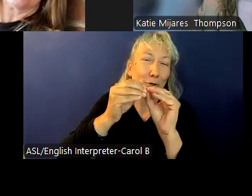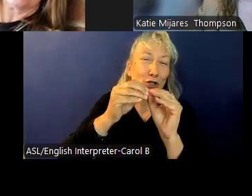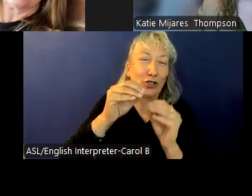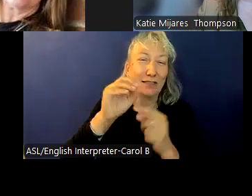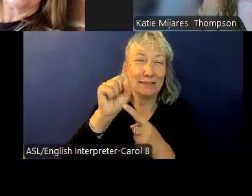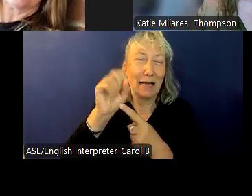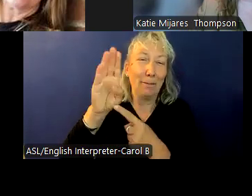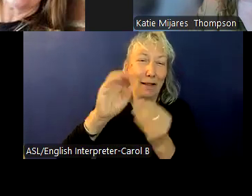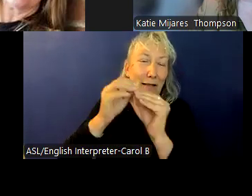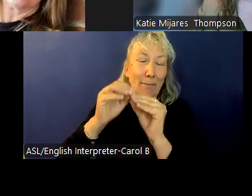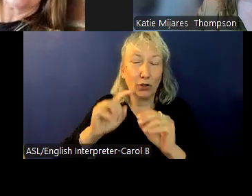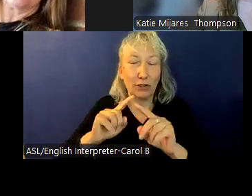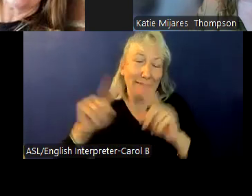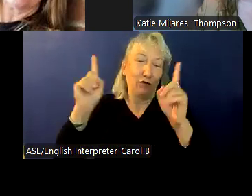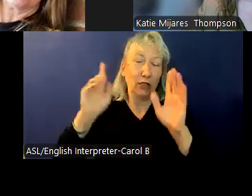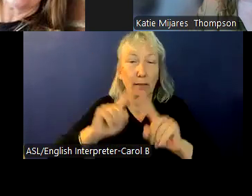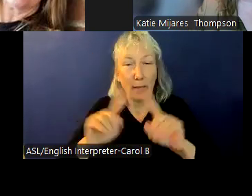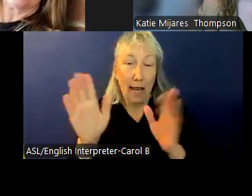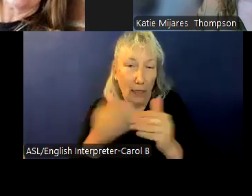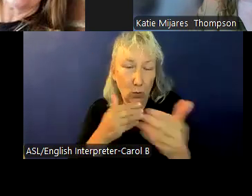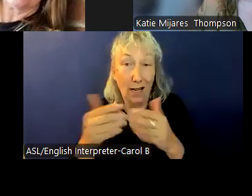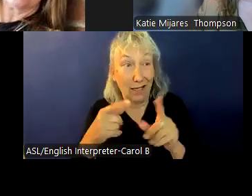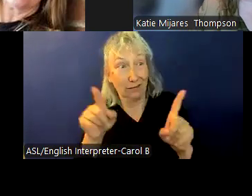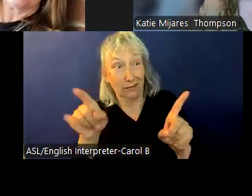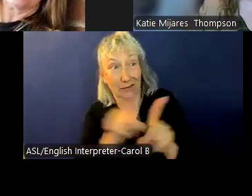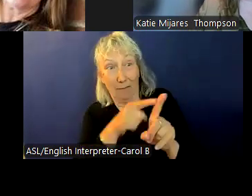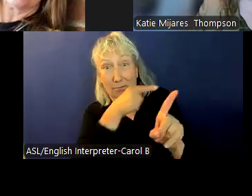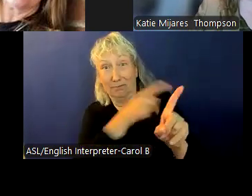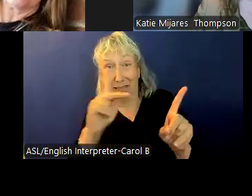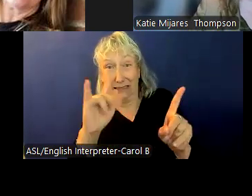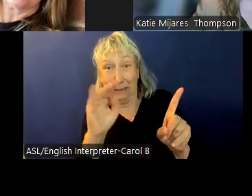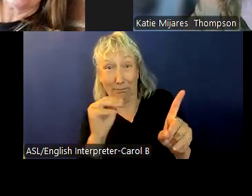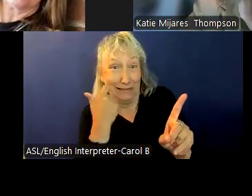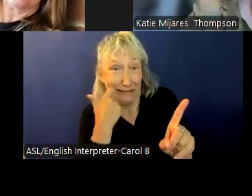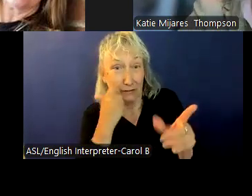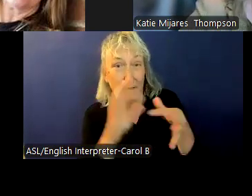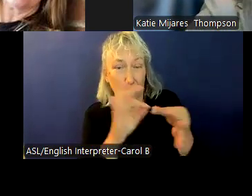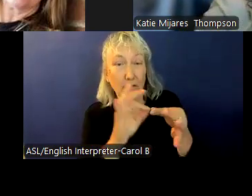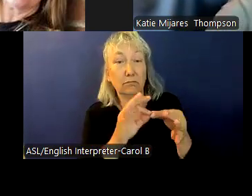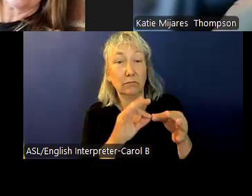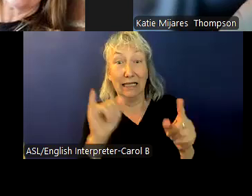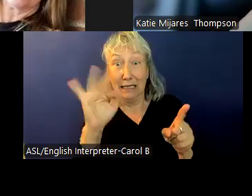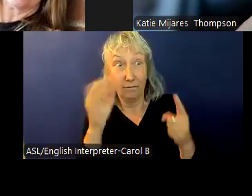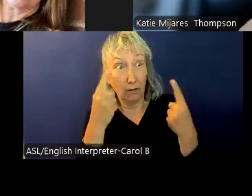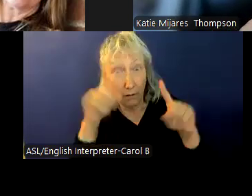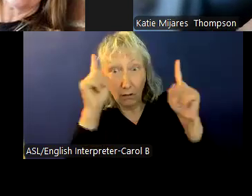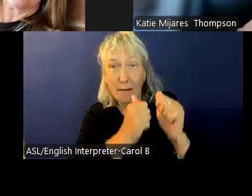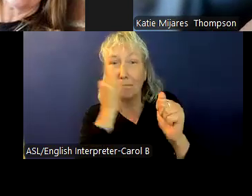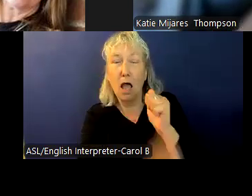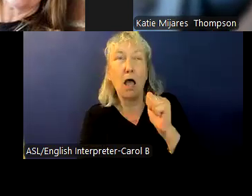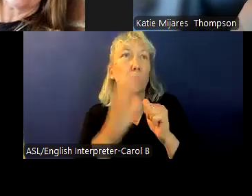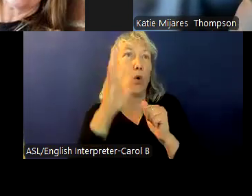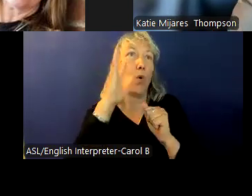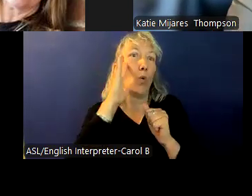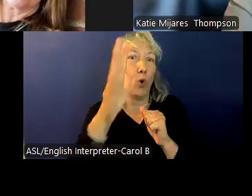But yeah, like Kim said, Senate Bill 20, had it passed, would have been really monumental in helping